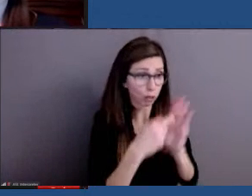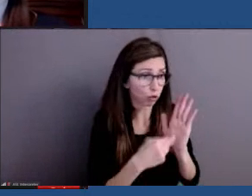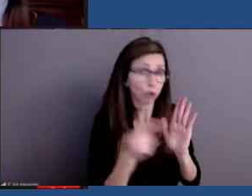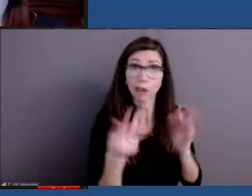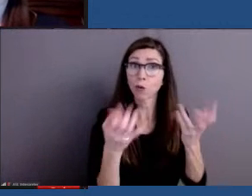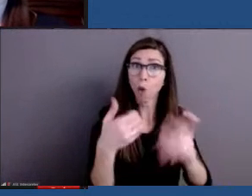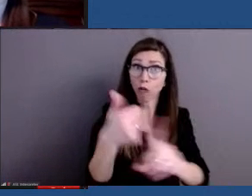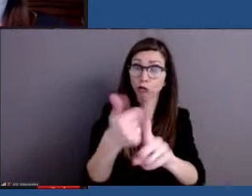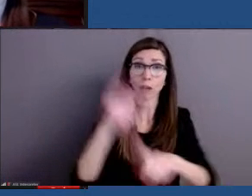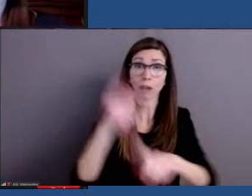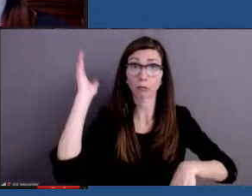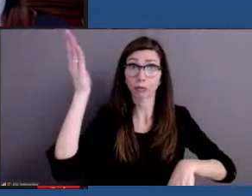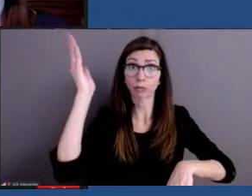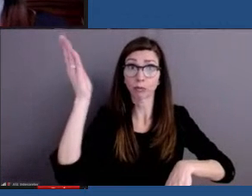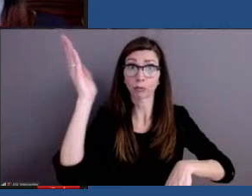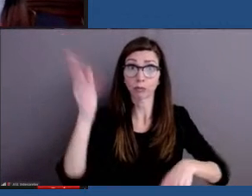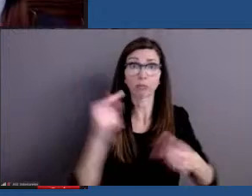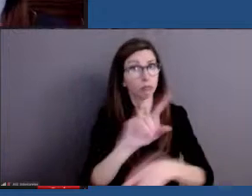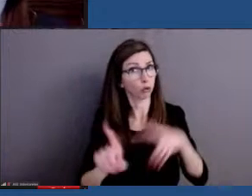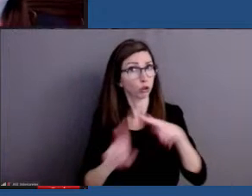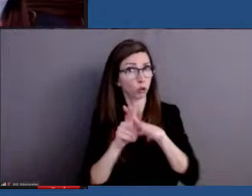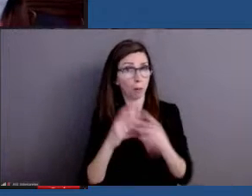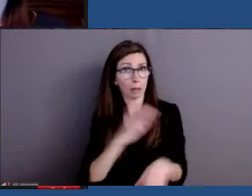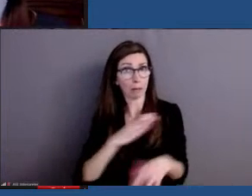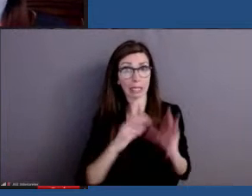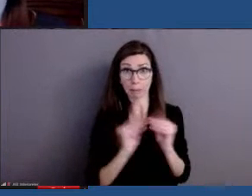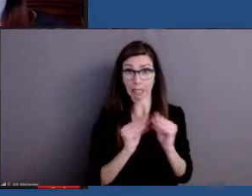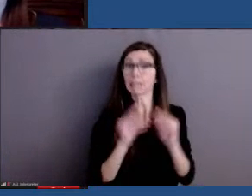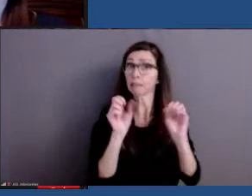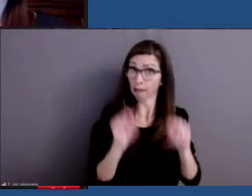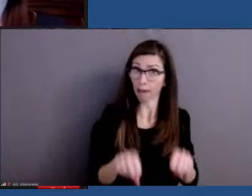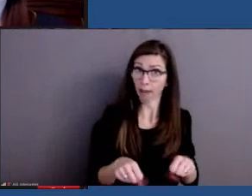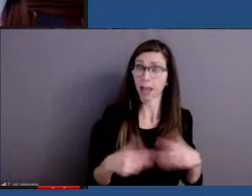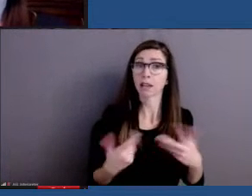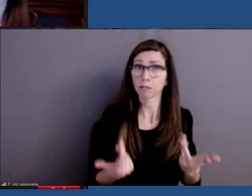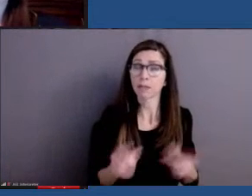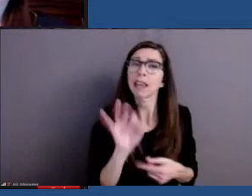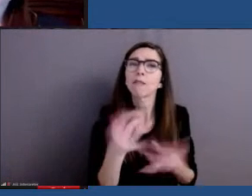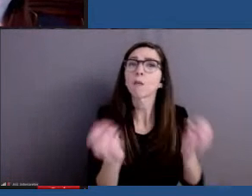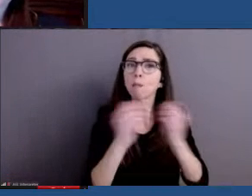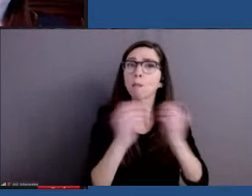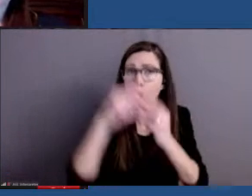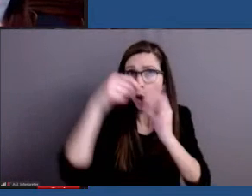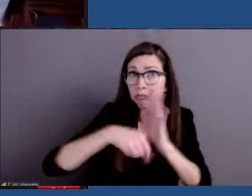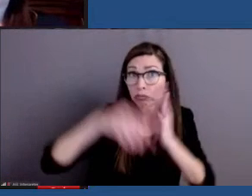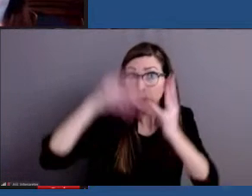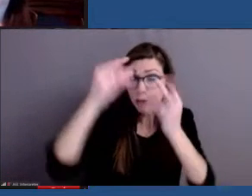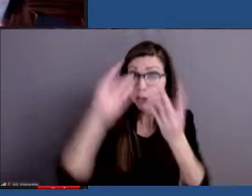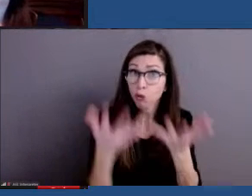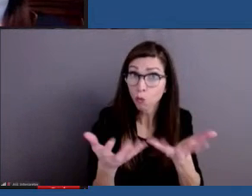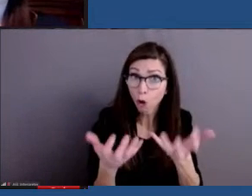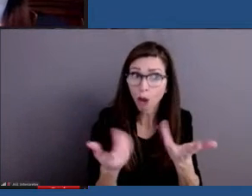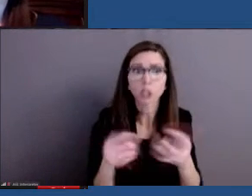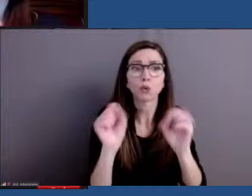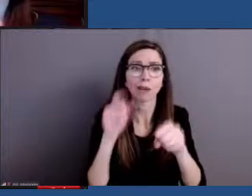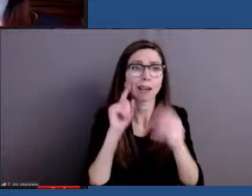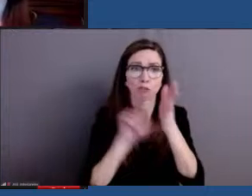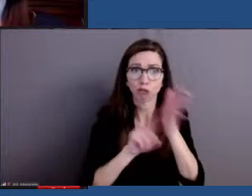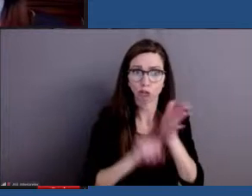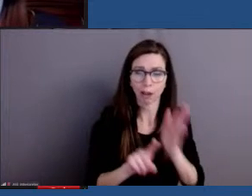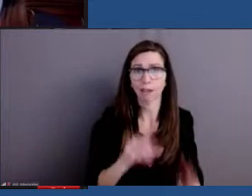at committee meetings. And you can find more information on the Accessibility Advisory Committee on ottawa.ca.